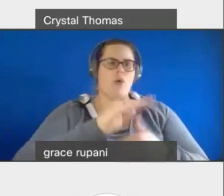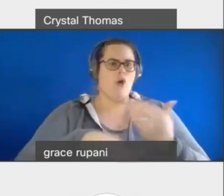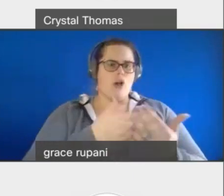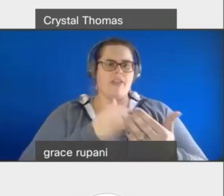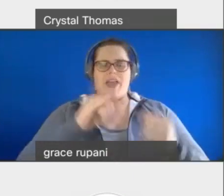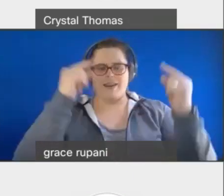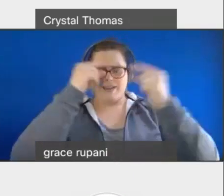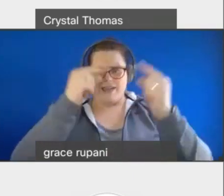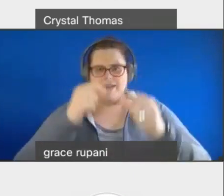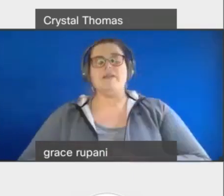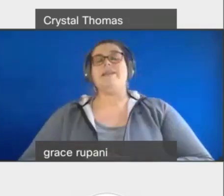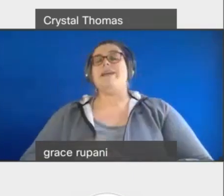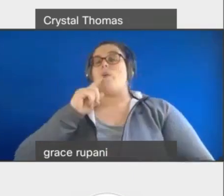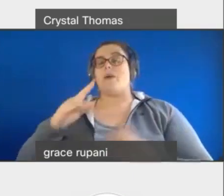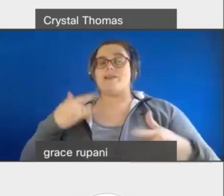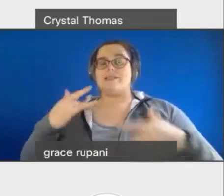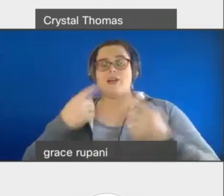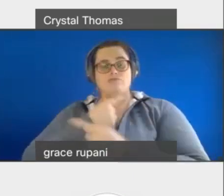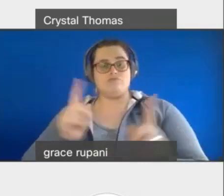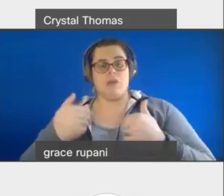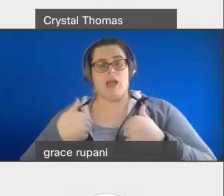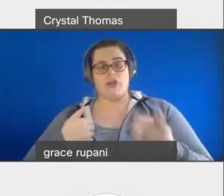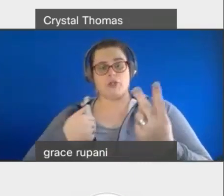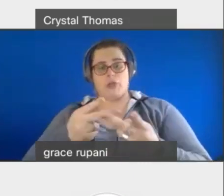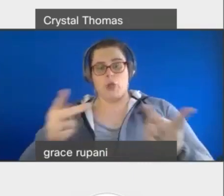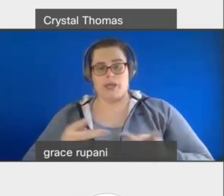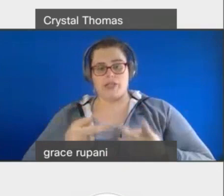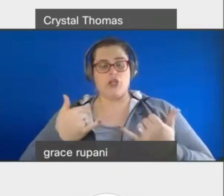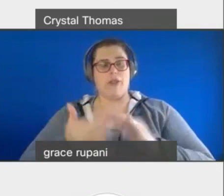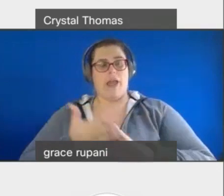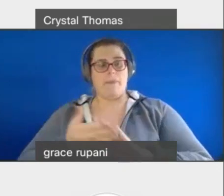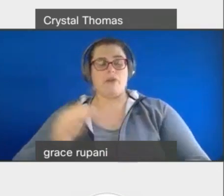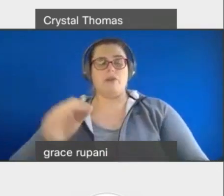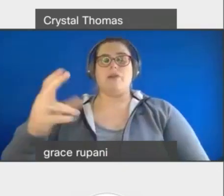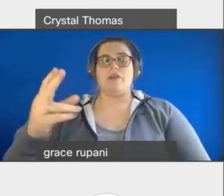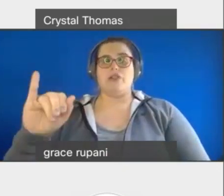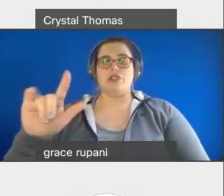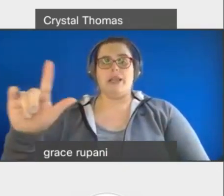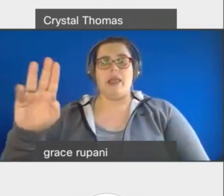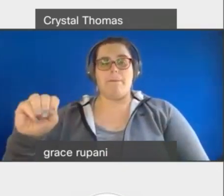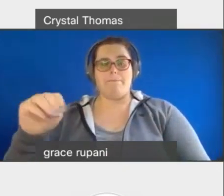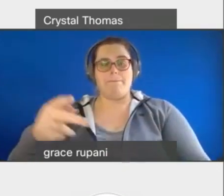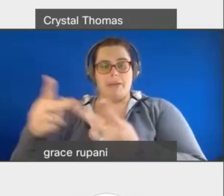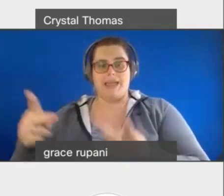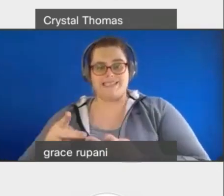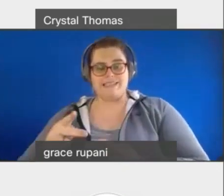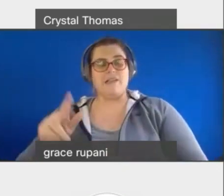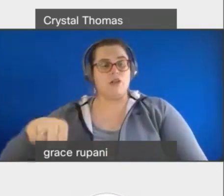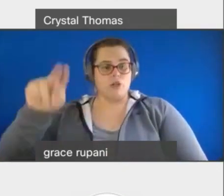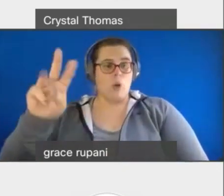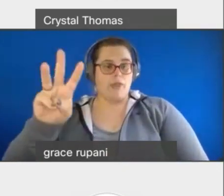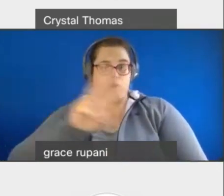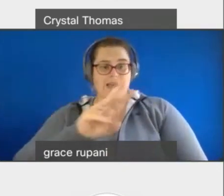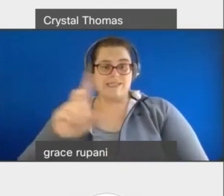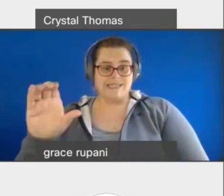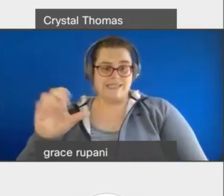we do have 2 locations currently operating. Our Chillum Place in Northwest DC is operating, and our